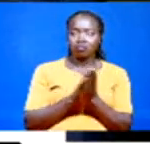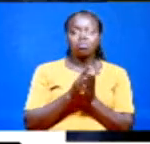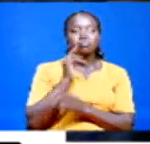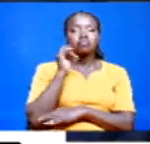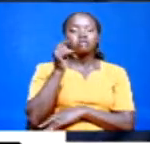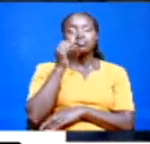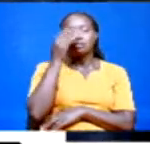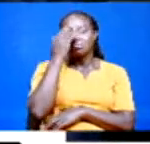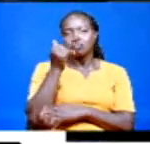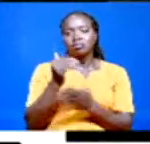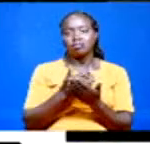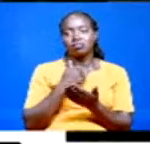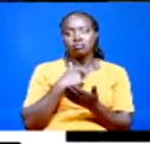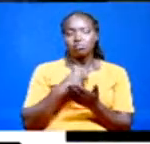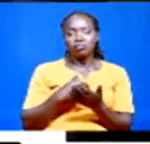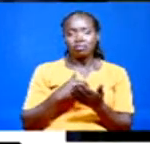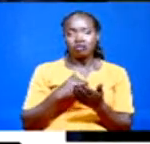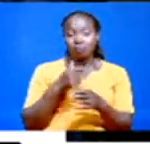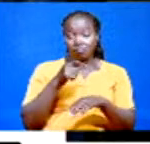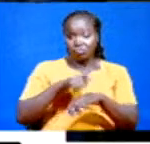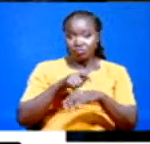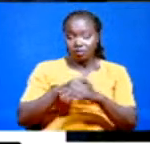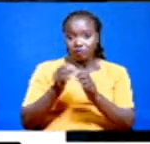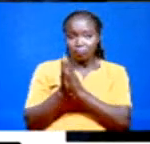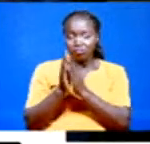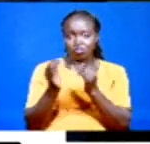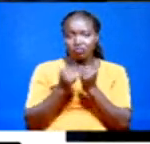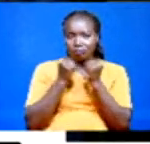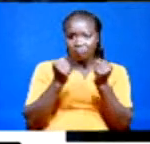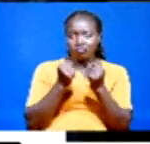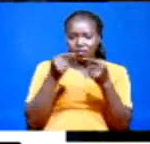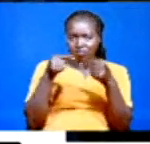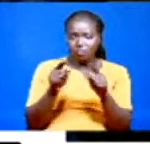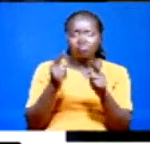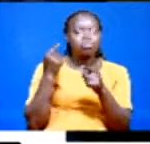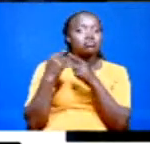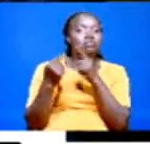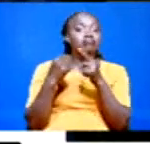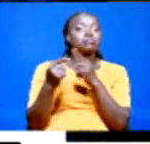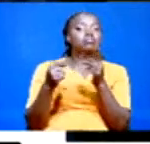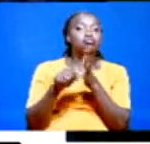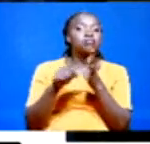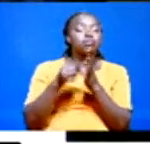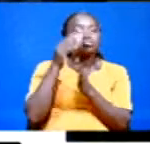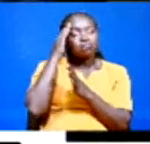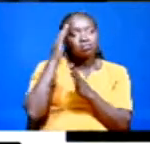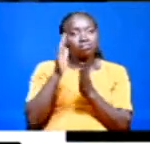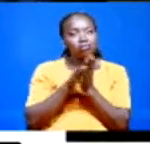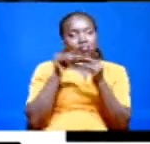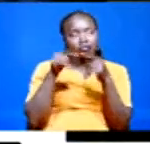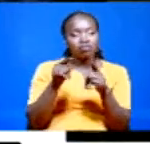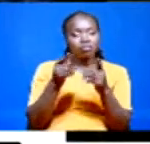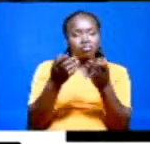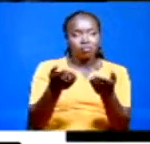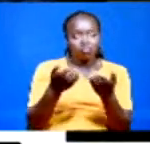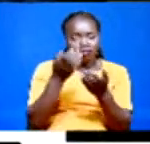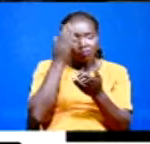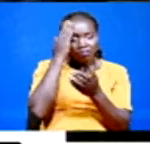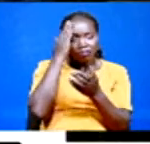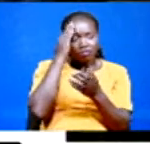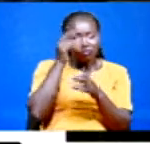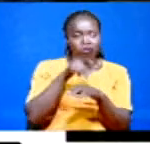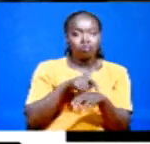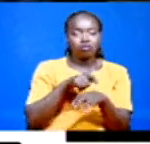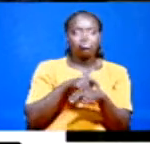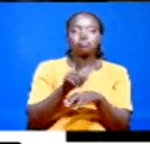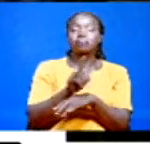because sometimes their story is more powerful because they are the ones who have gone through the problem they know, and they are the ones who needed the need at the time when they